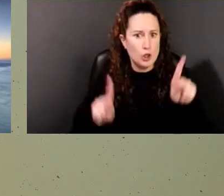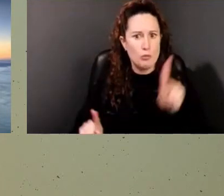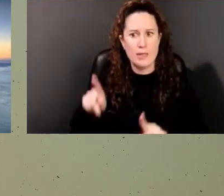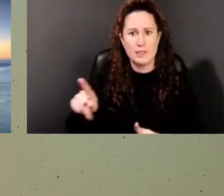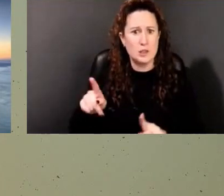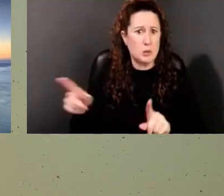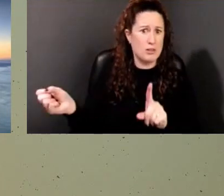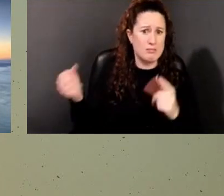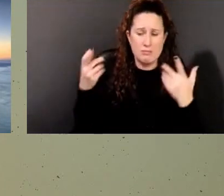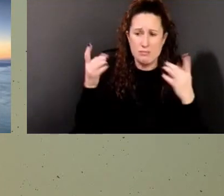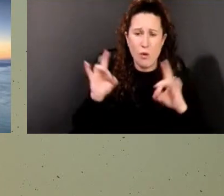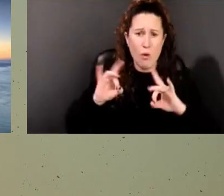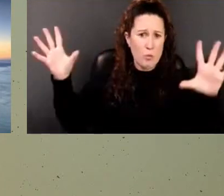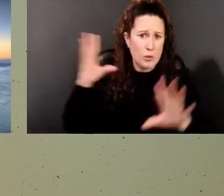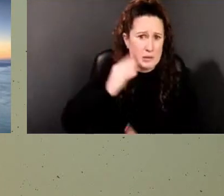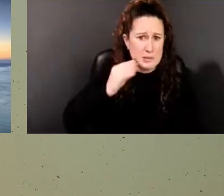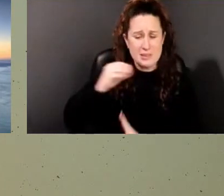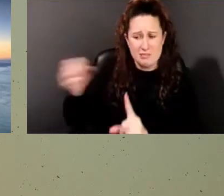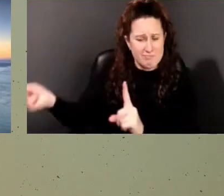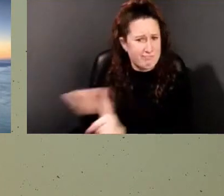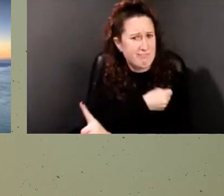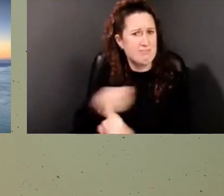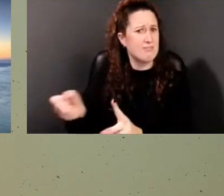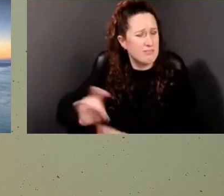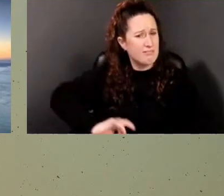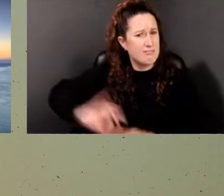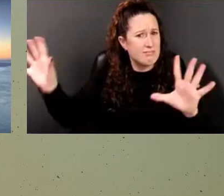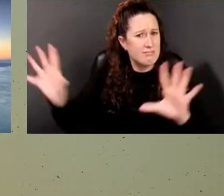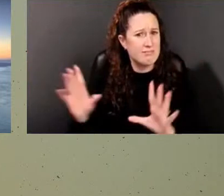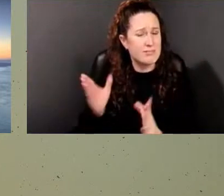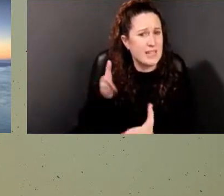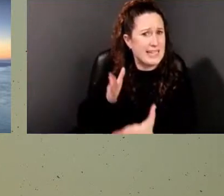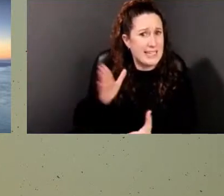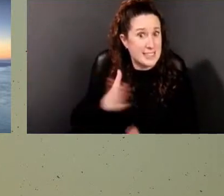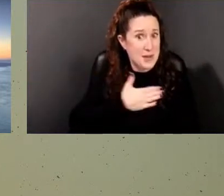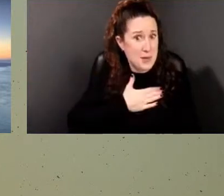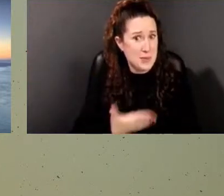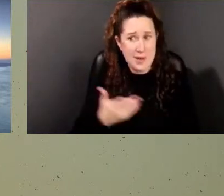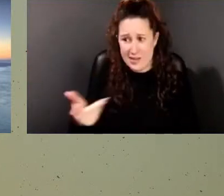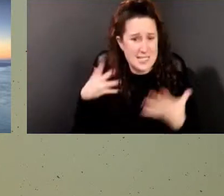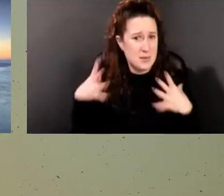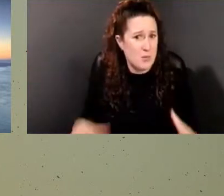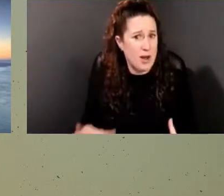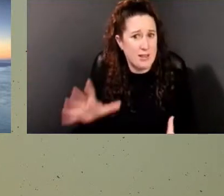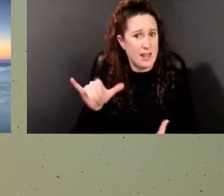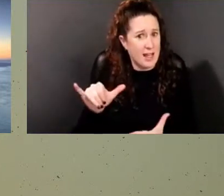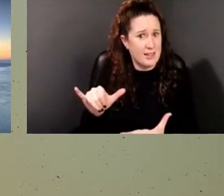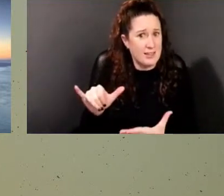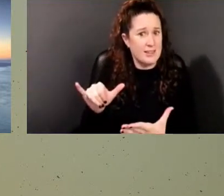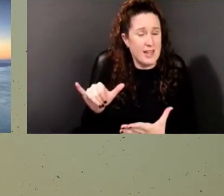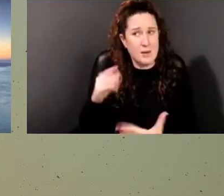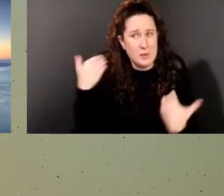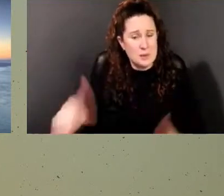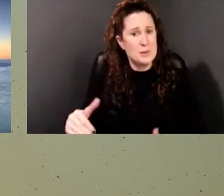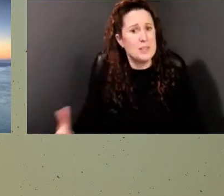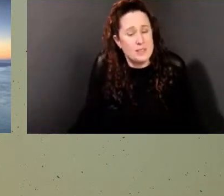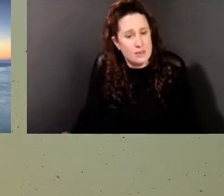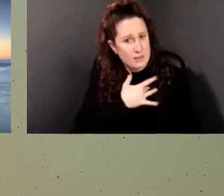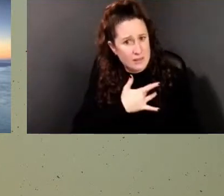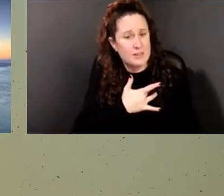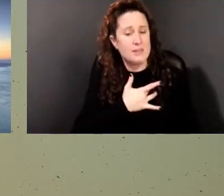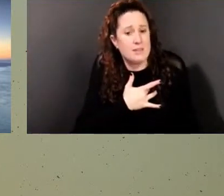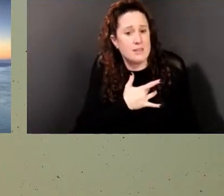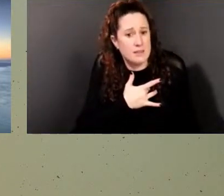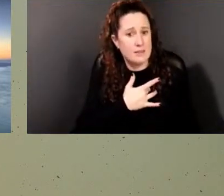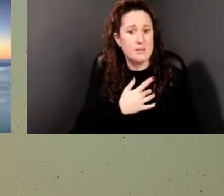all of that lived and worked here against their will. It was really a very, very strong. And I think,